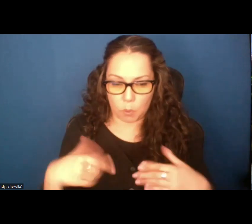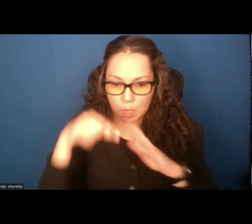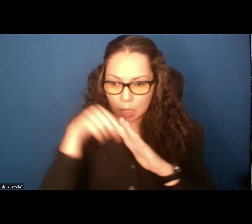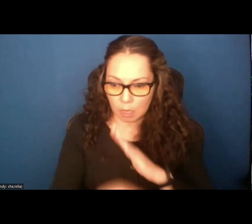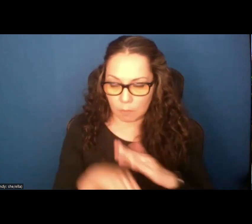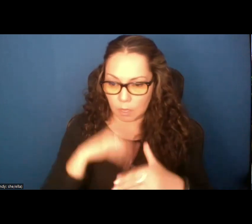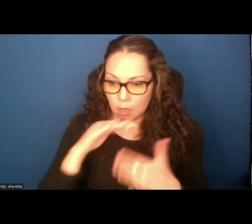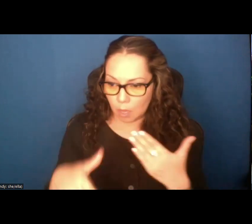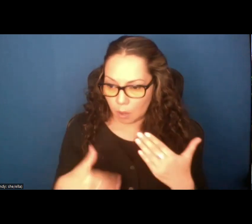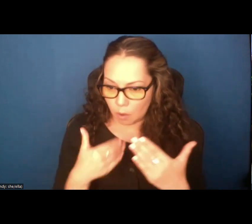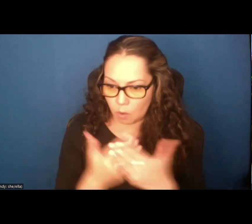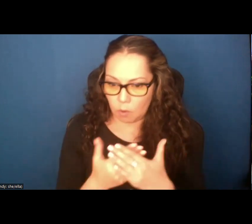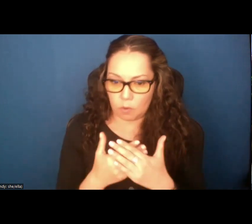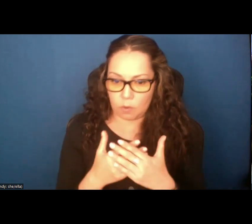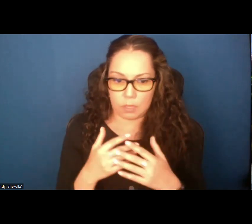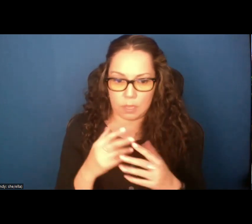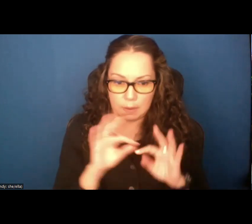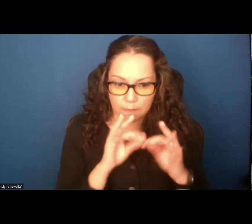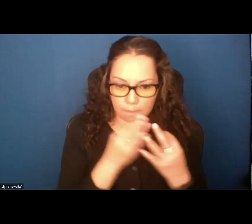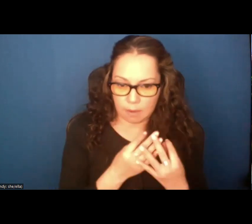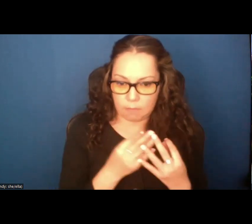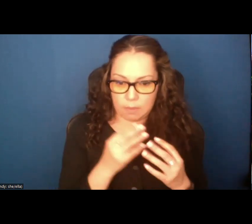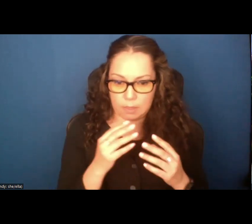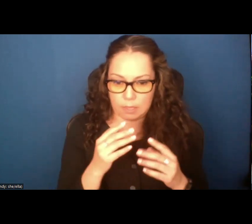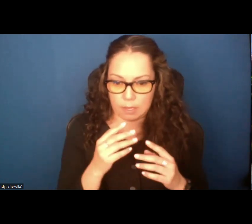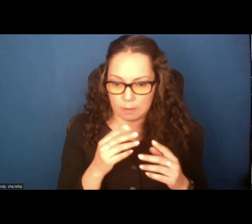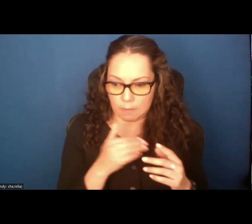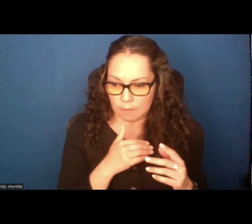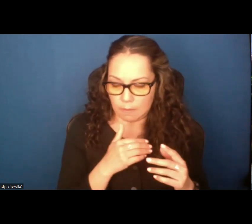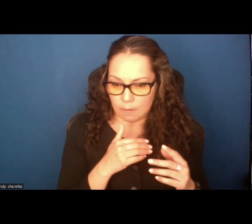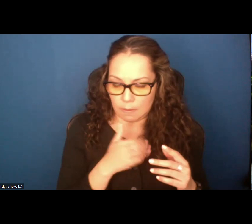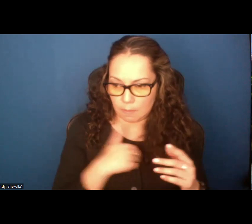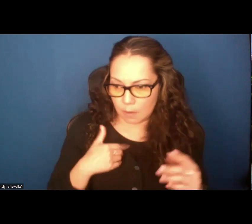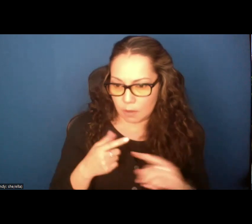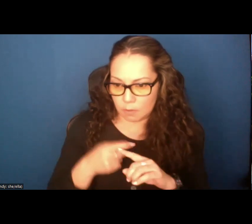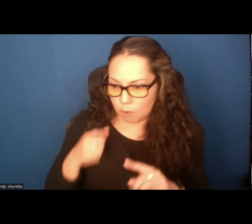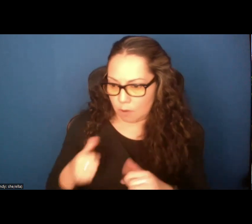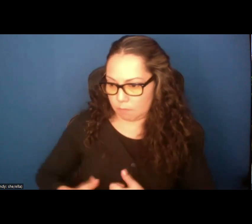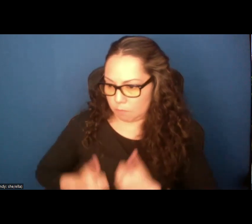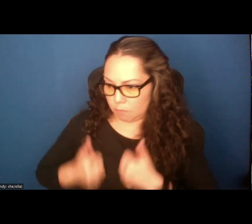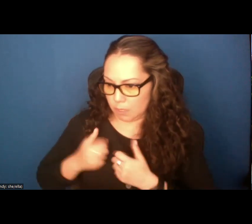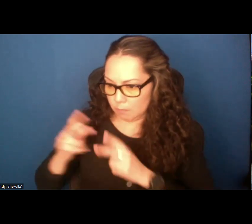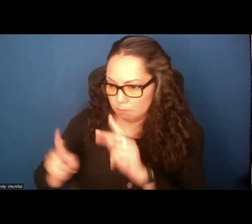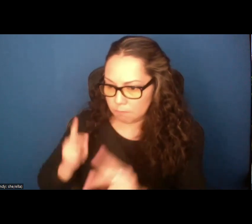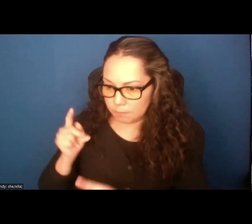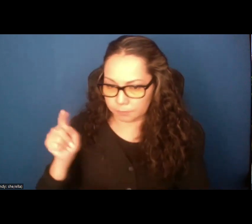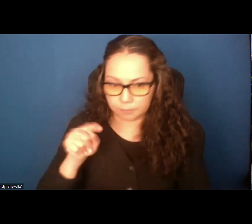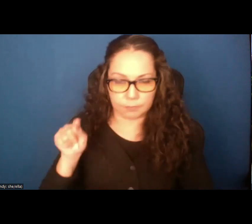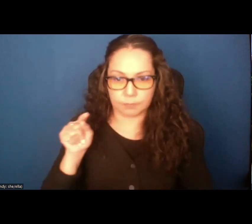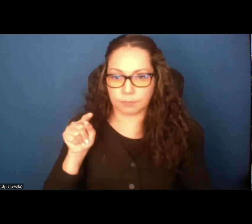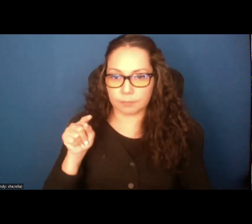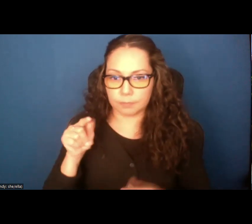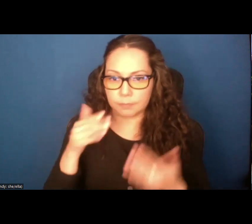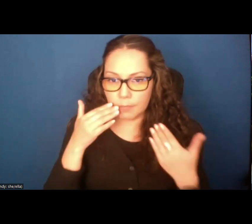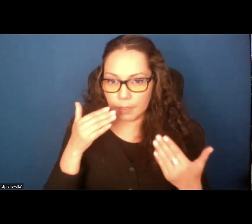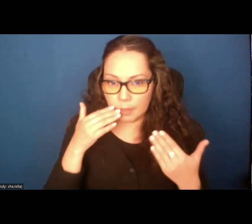loved ones of residents and residents on our work group for, first of all, being part